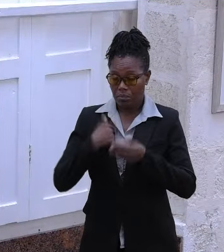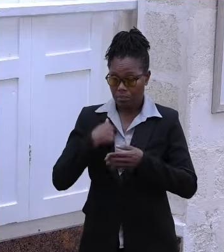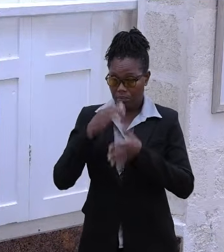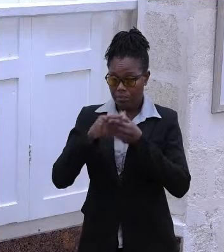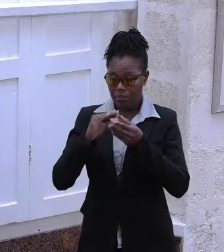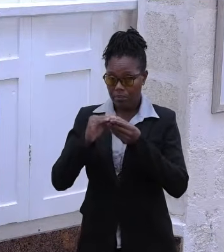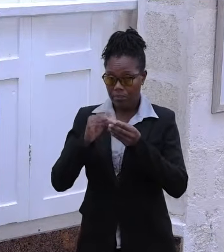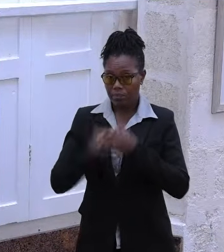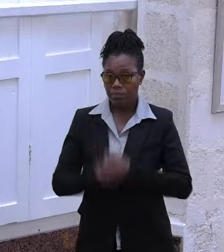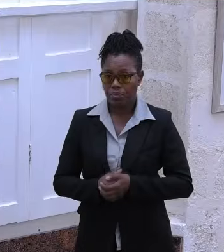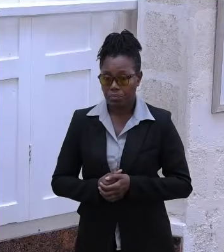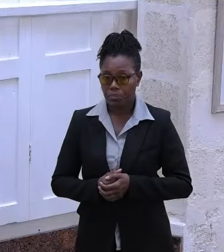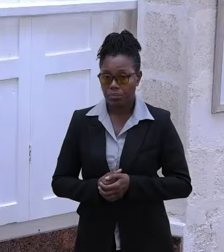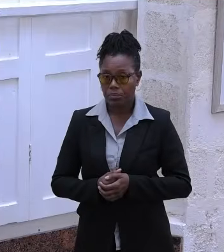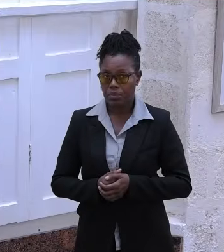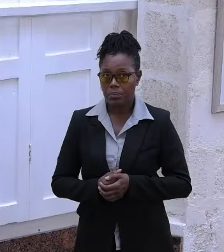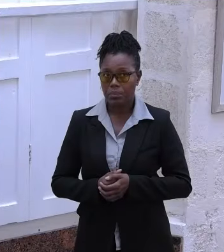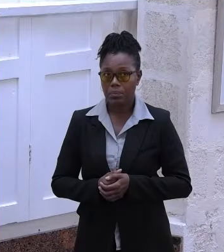that